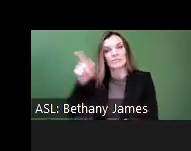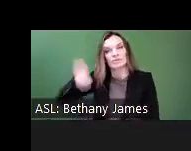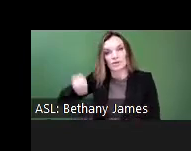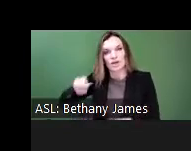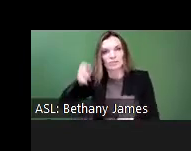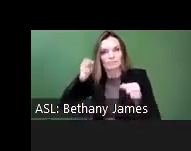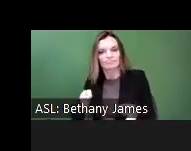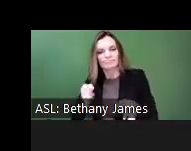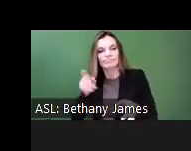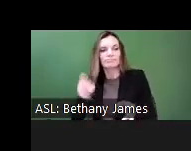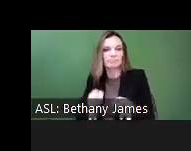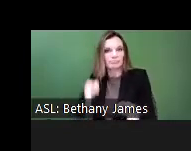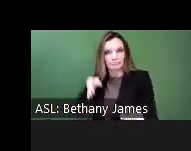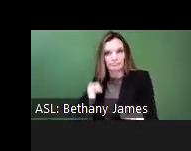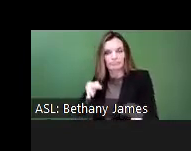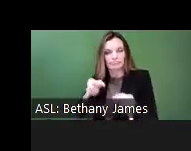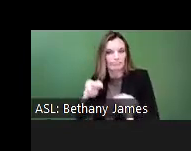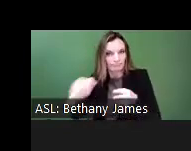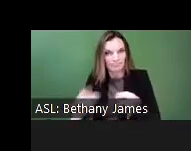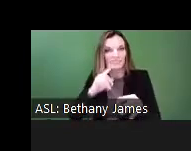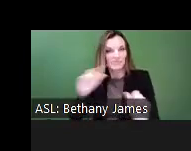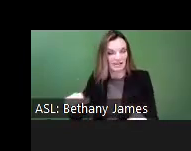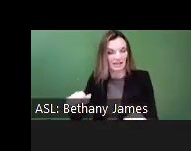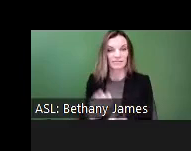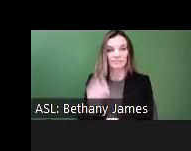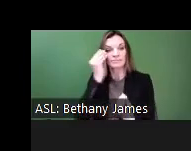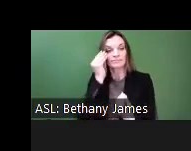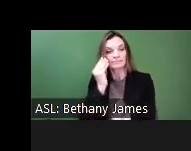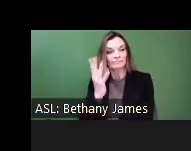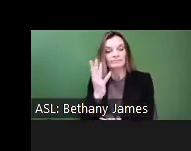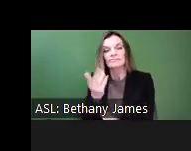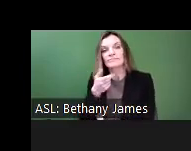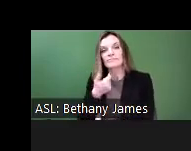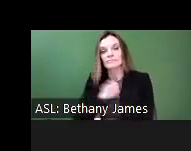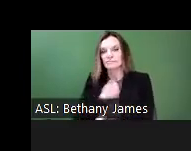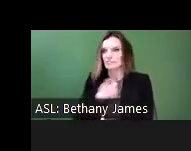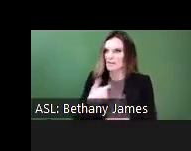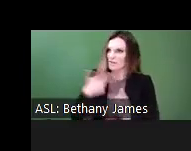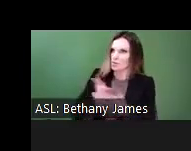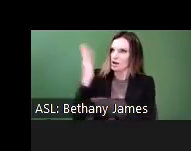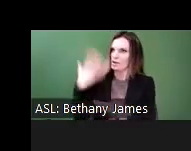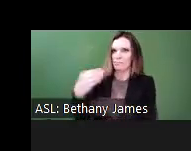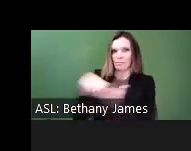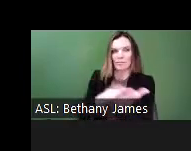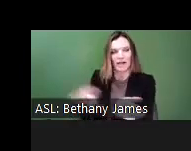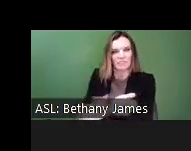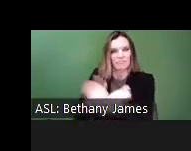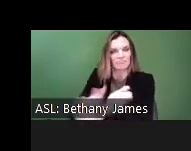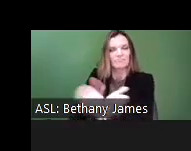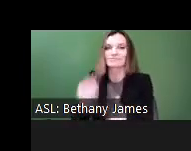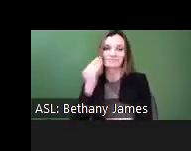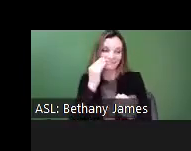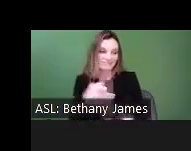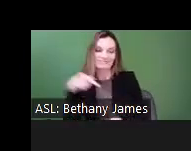by the courts. So if you go in and you ask for a conviction to be set aside and the judge indicates maybe there's